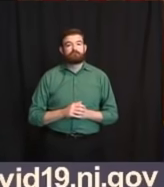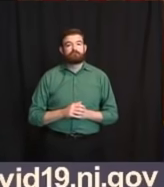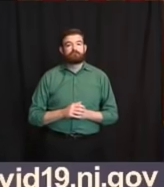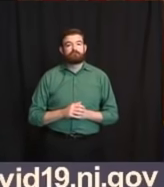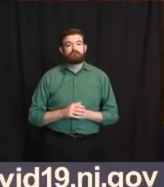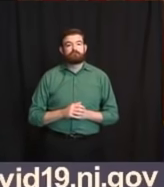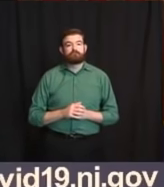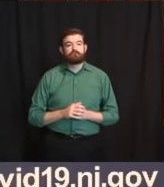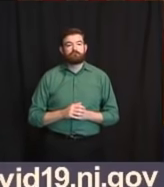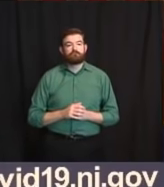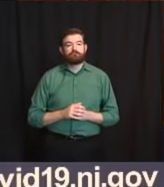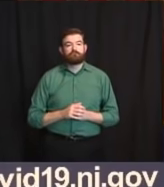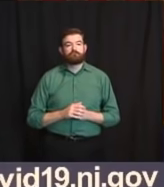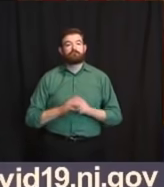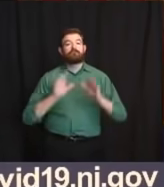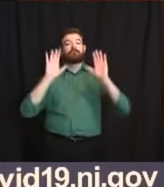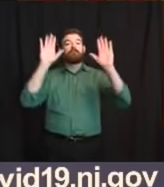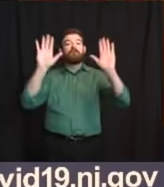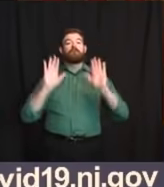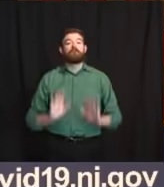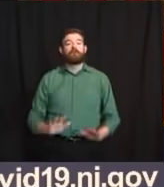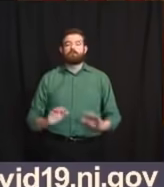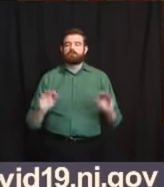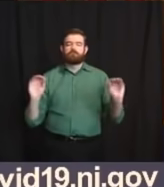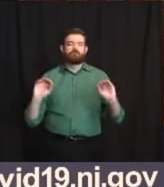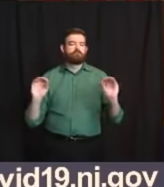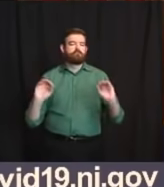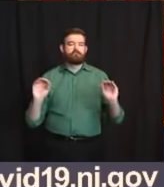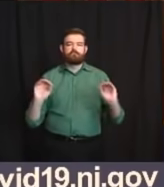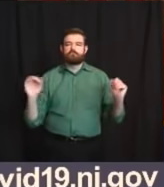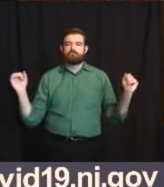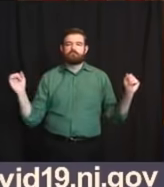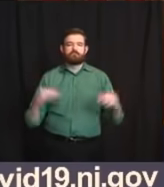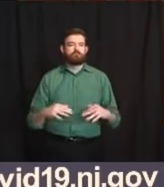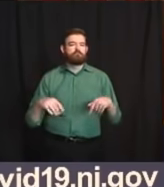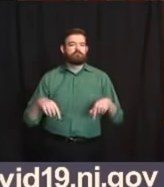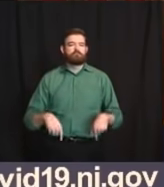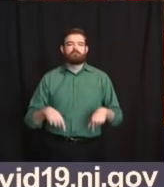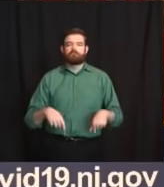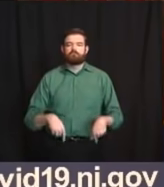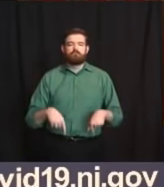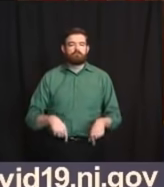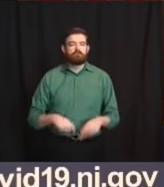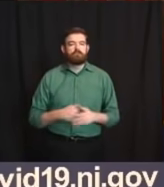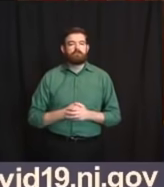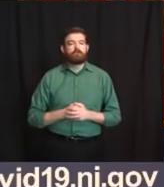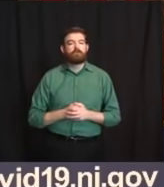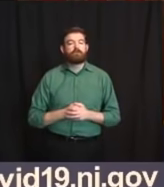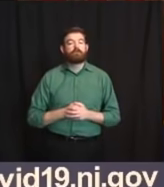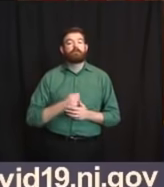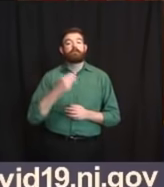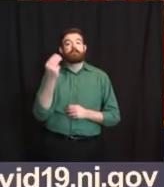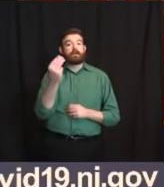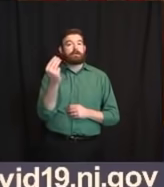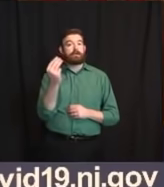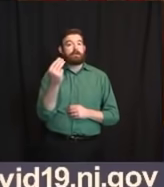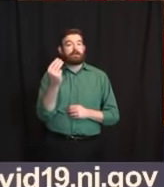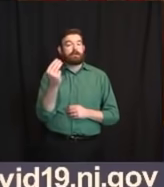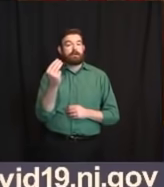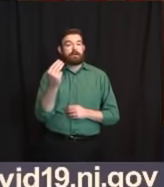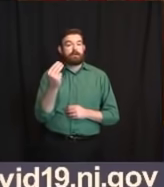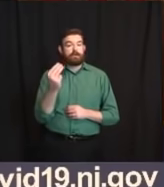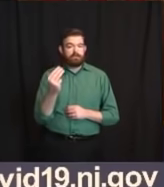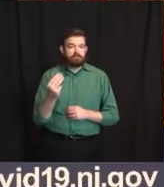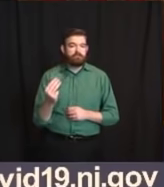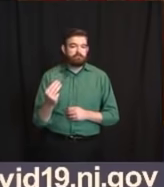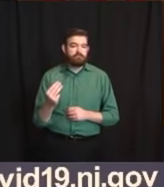or to get on the phone with you, we'll do electronically on Sunday. And Monday is usually